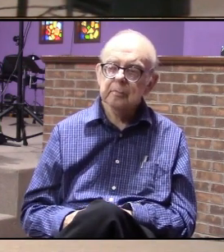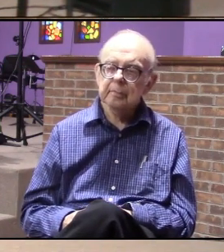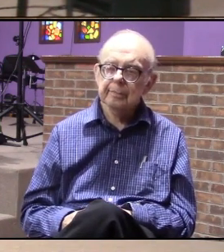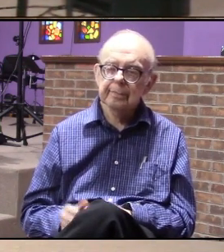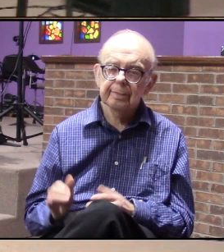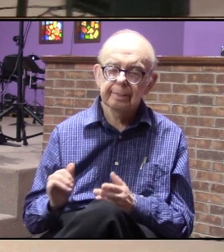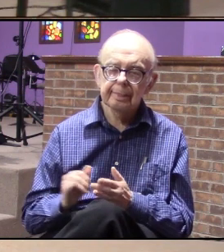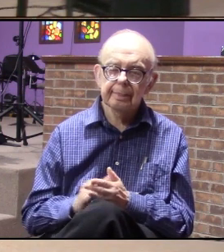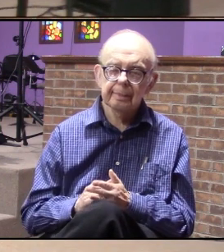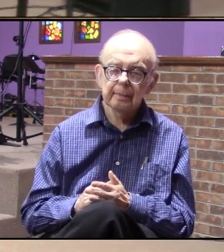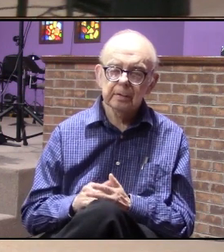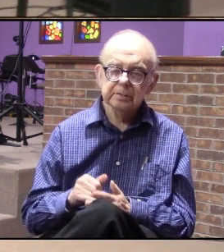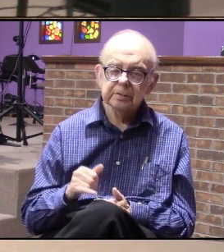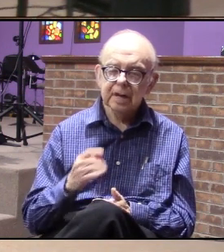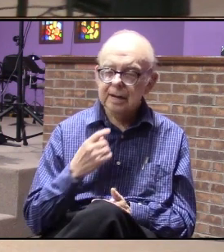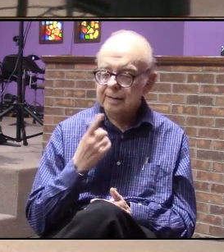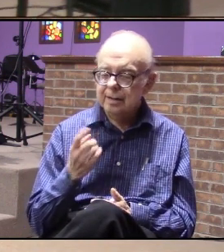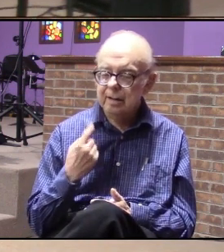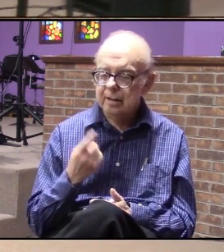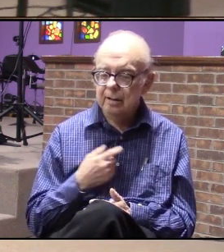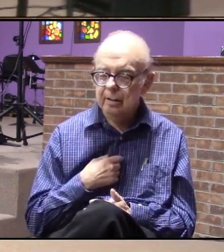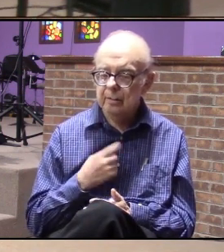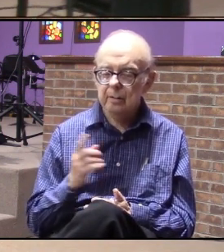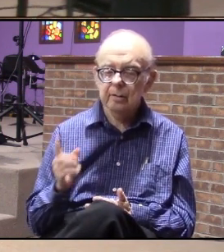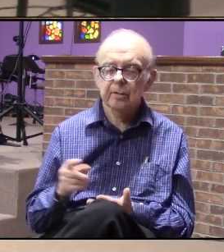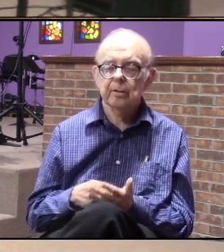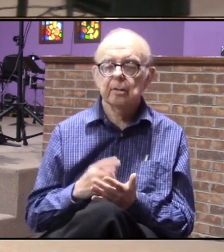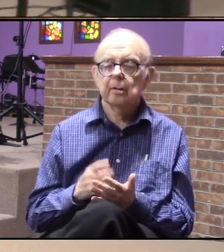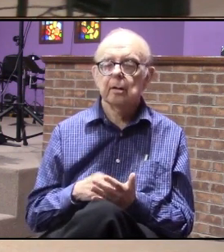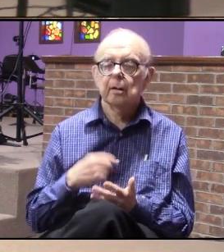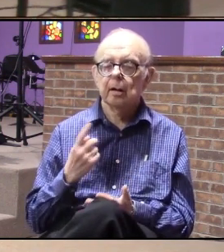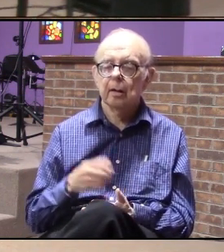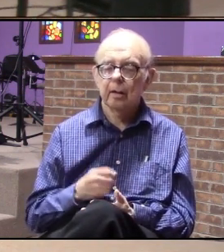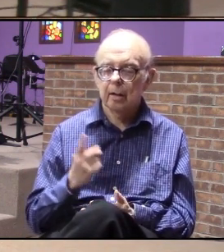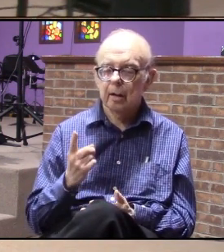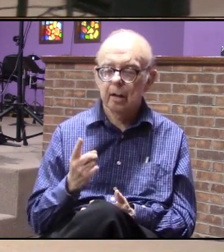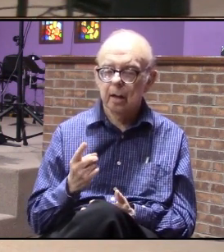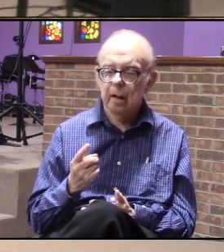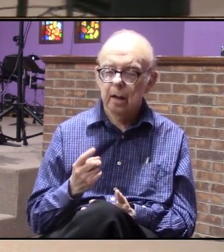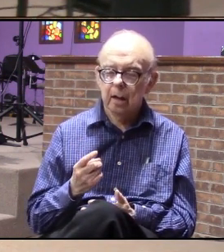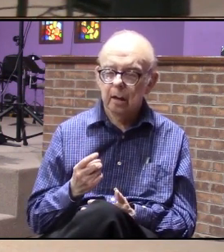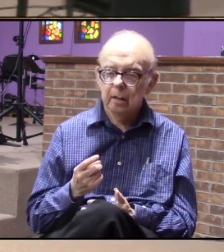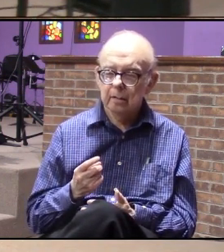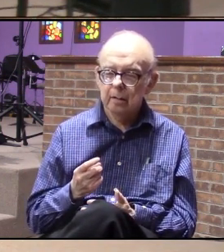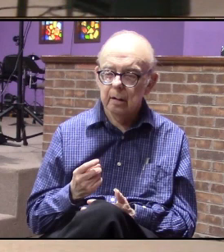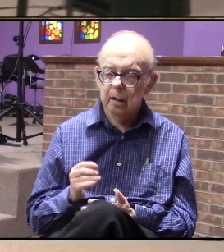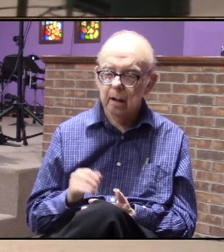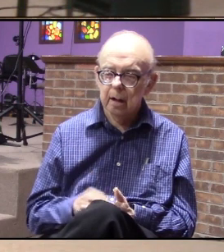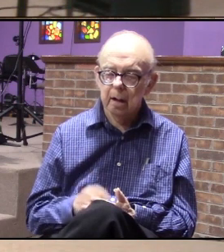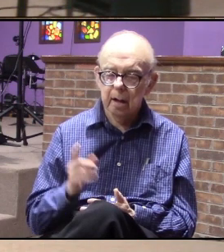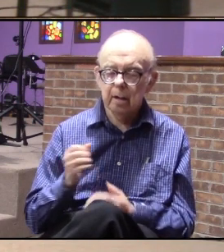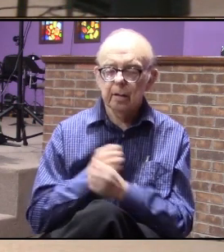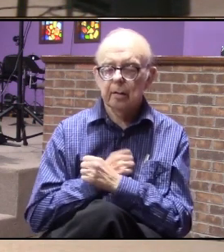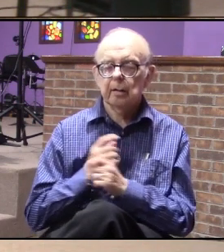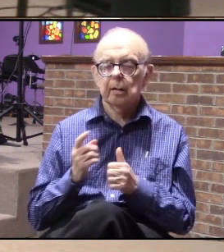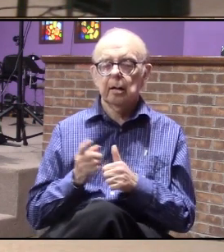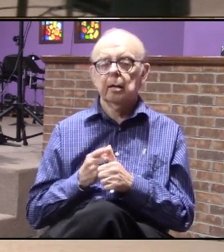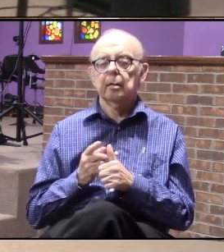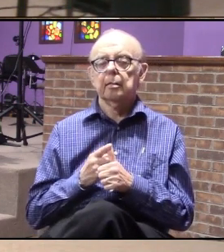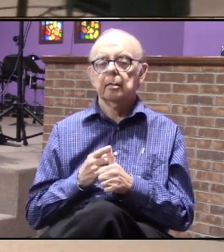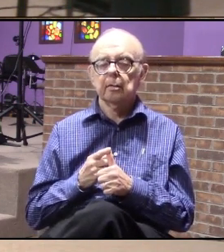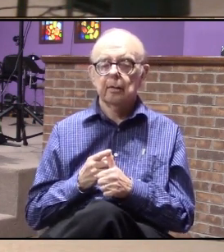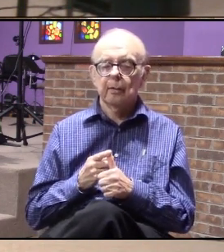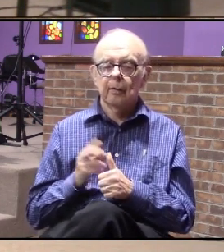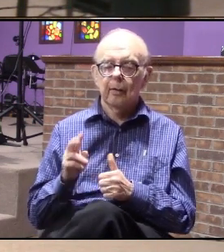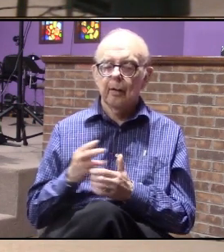And that's what he's telling us. And sometimes we need to understand that he loved us first. So what's the second